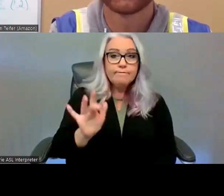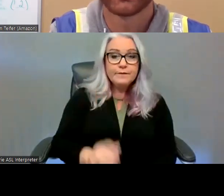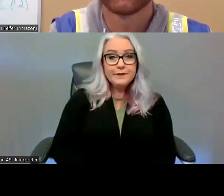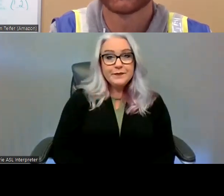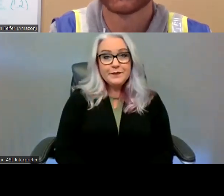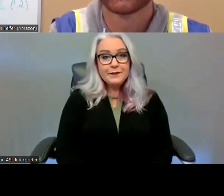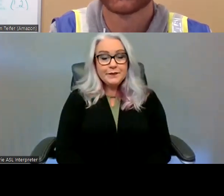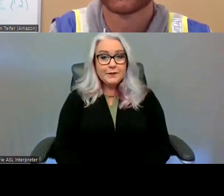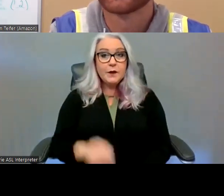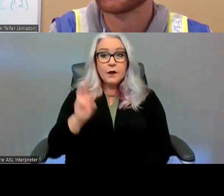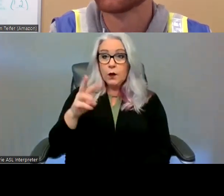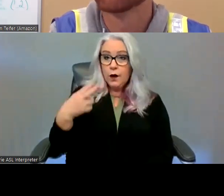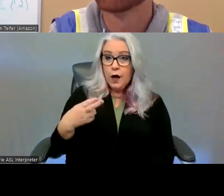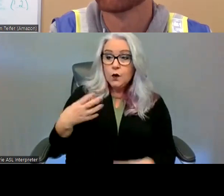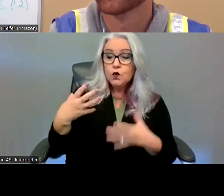Warehouse jobs.